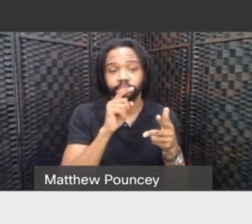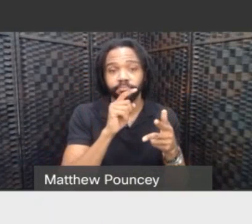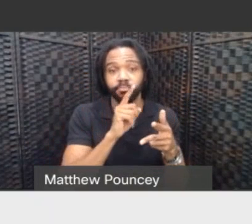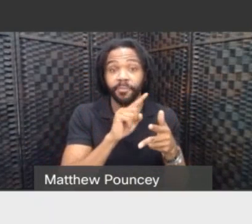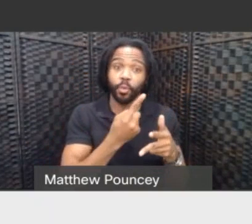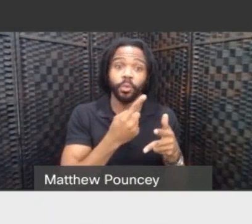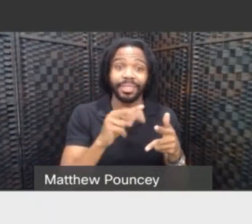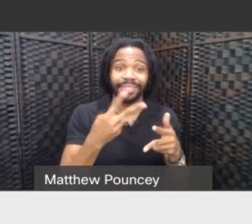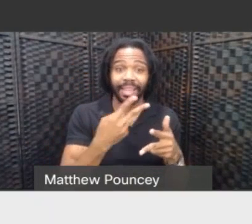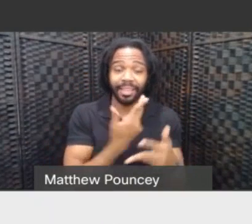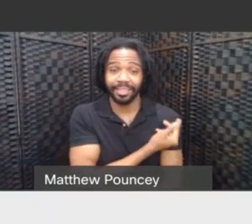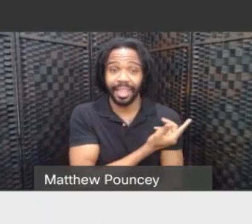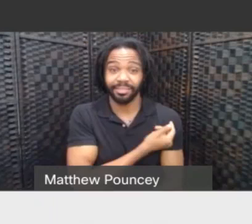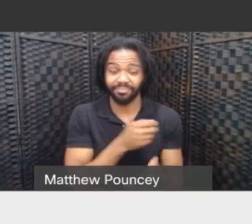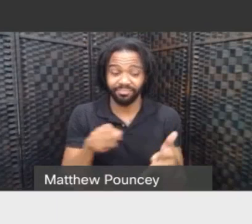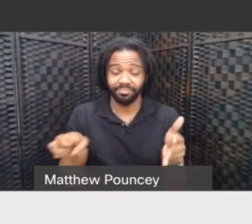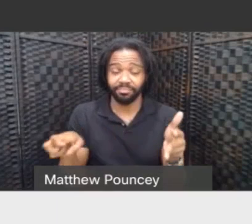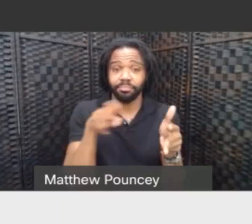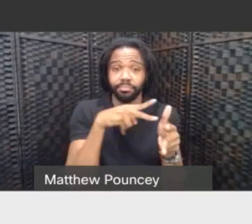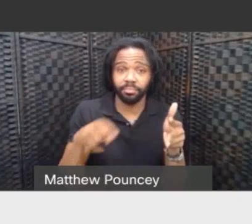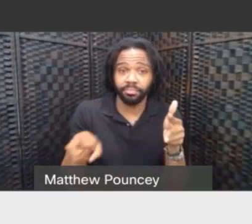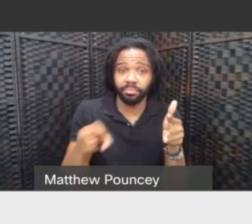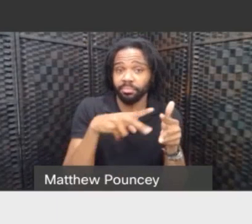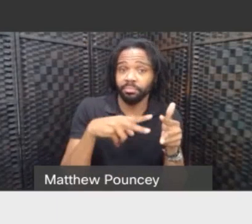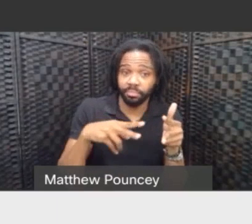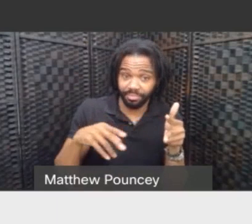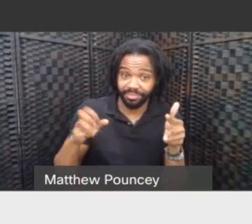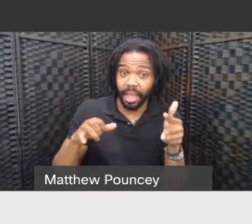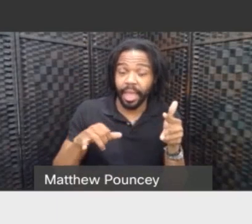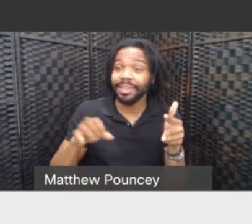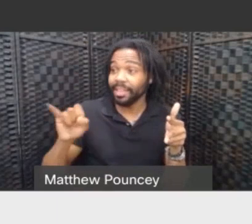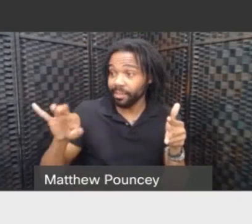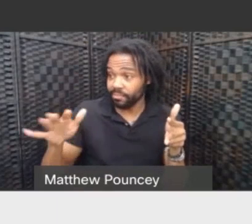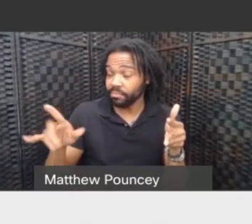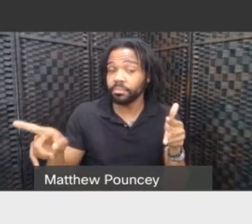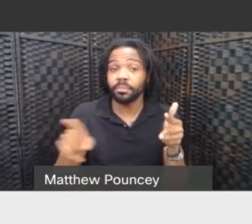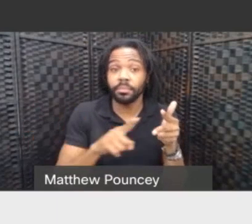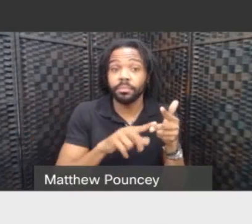first vaccine or the first and second, if it's Pfizer or Moderna, the booster